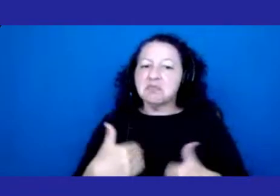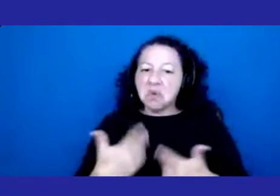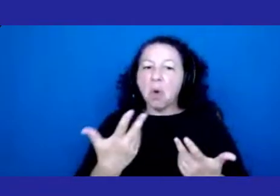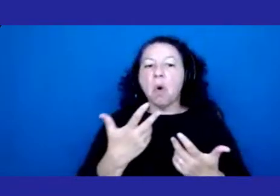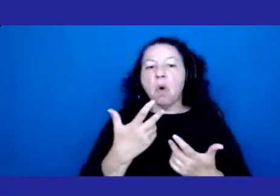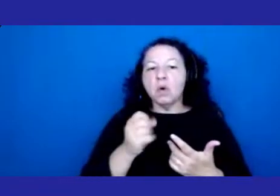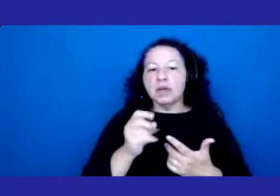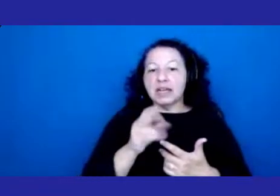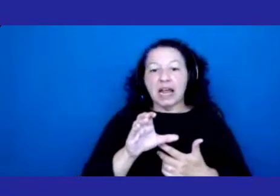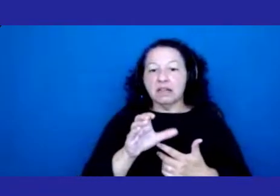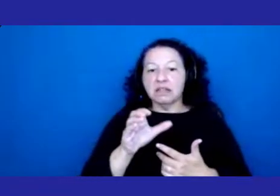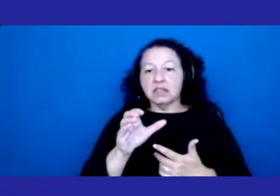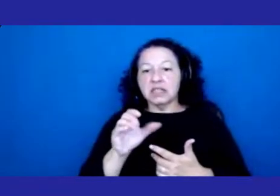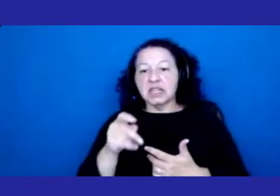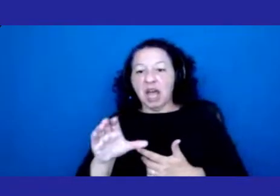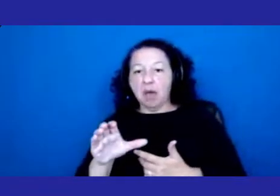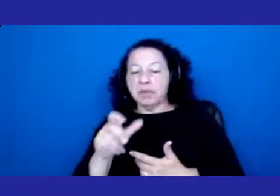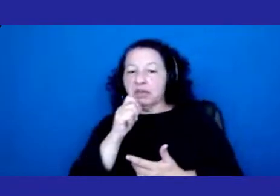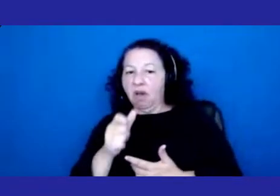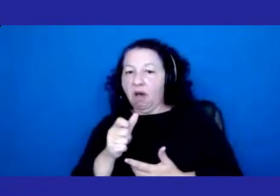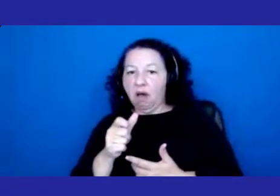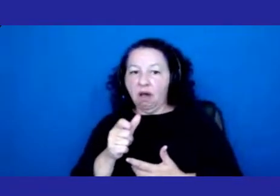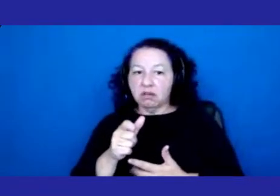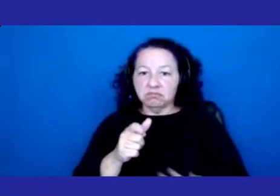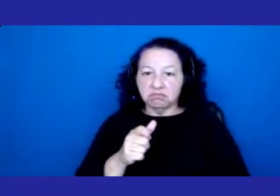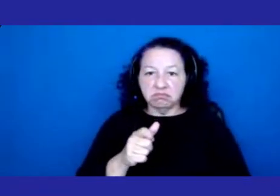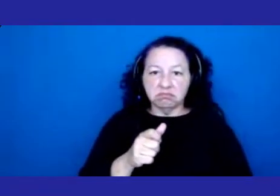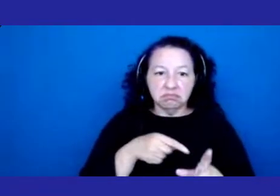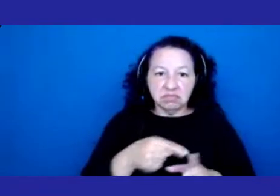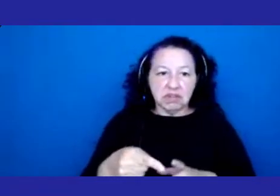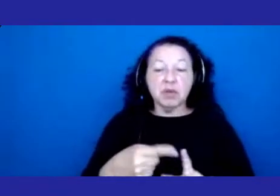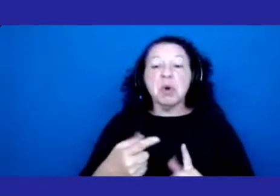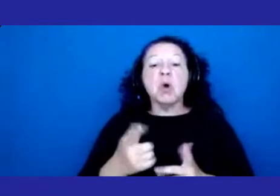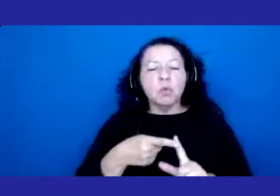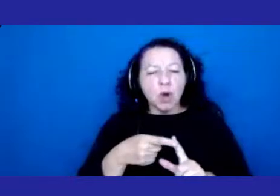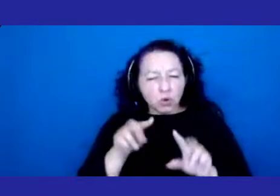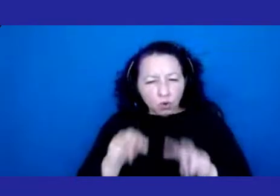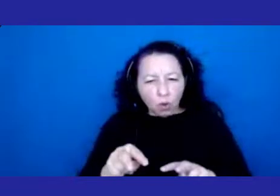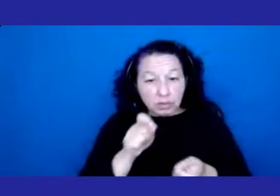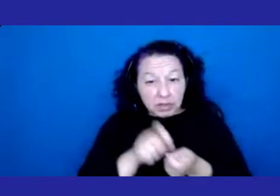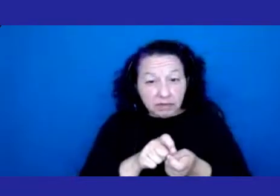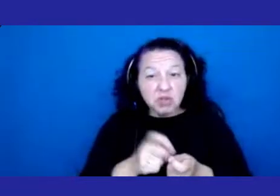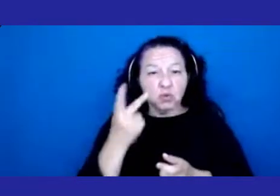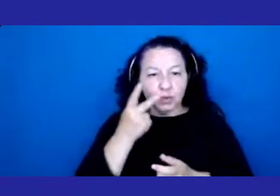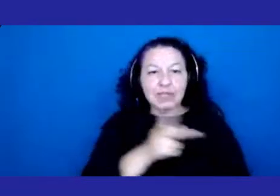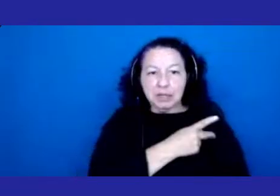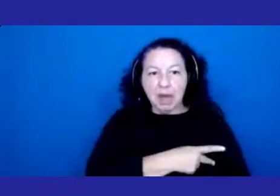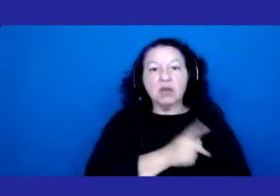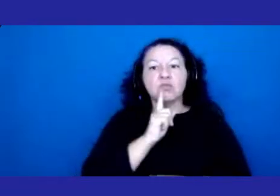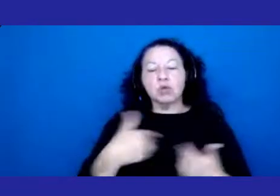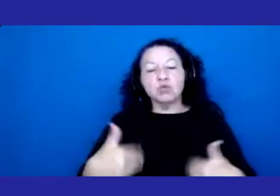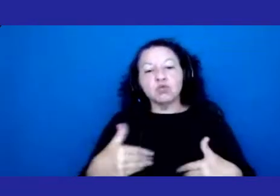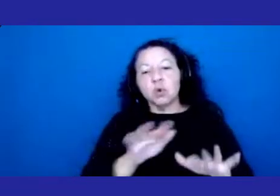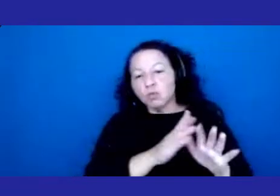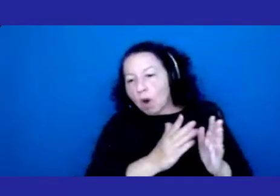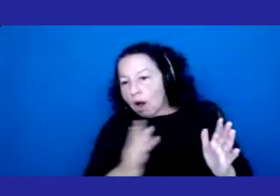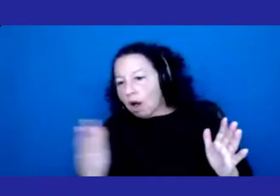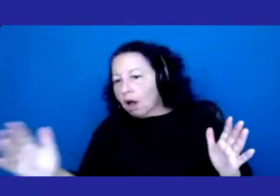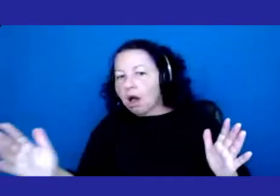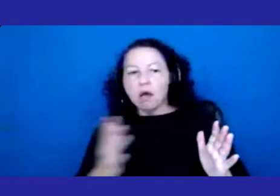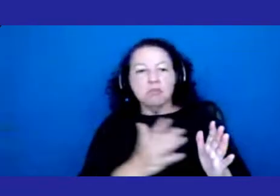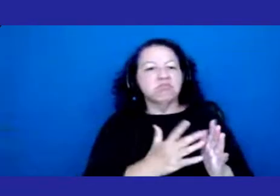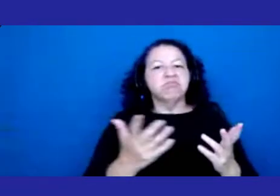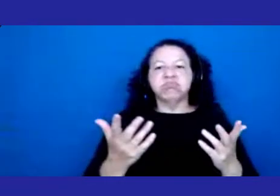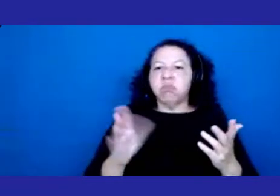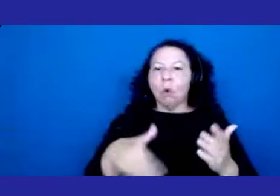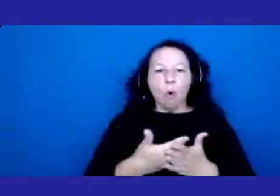background. But when you take a look at that more specific field, you can see these patients are really distributed across all race and ethnicity groups.